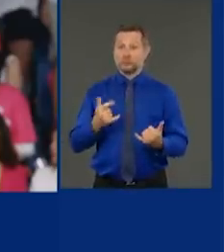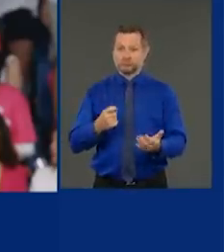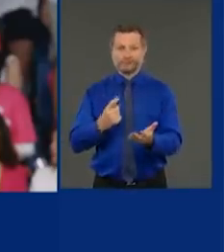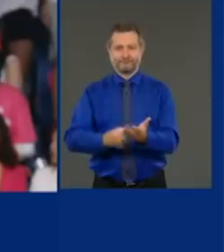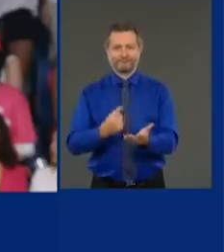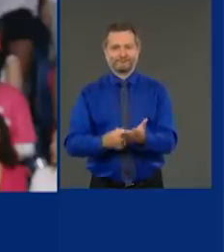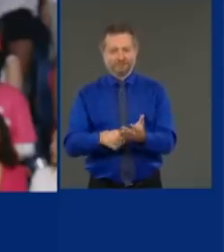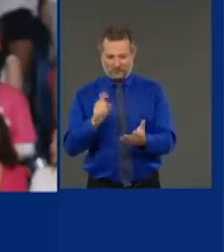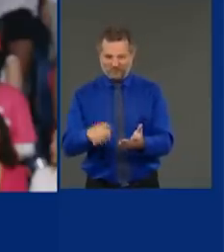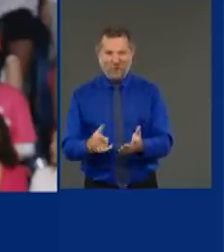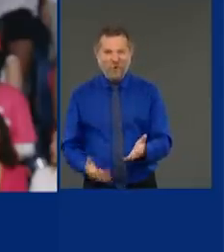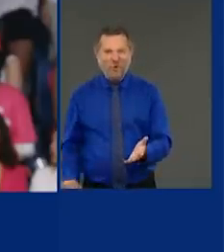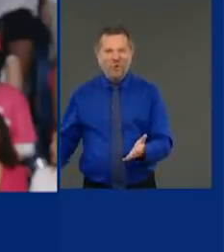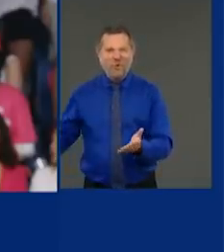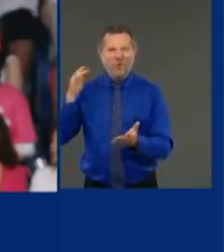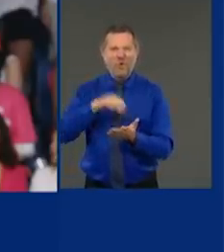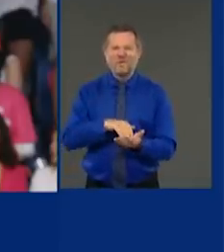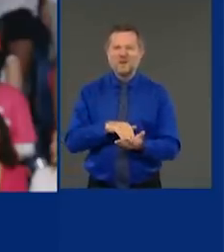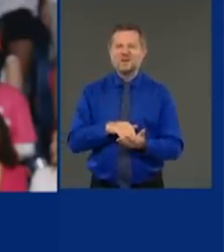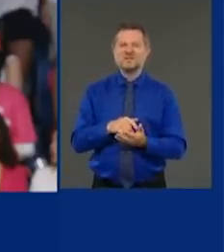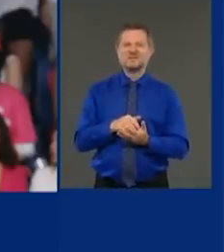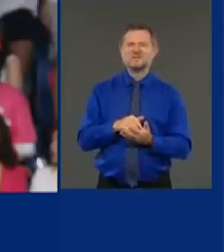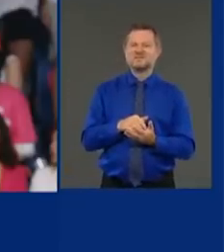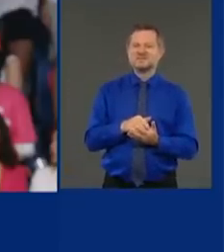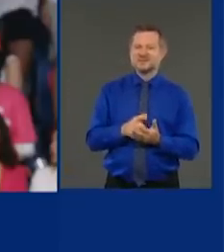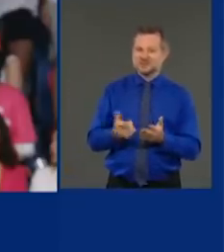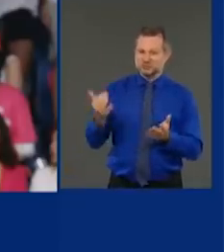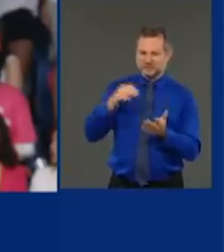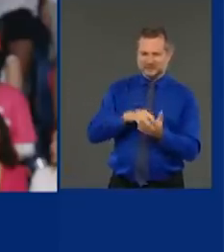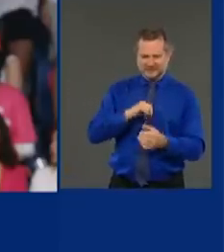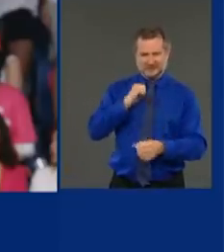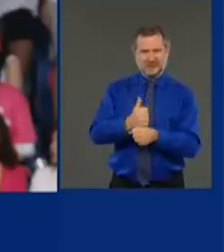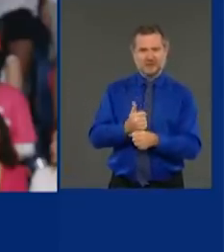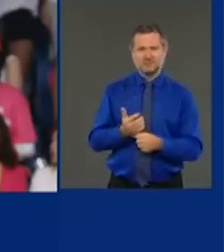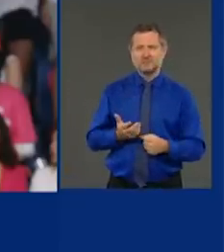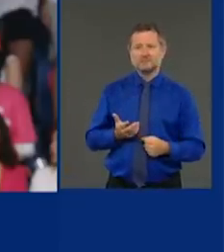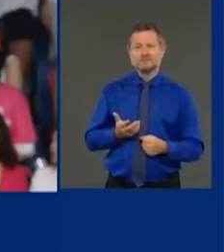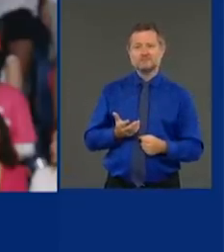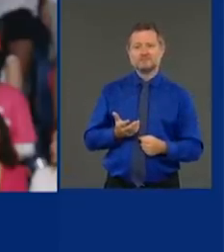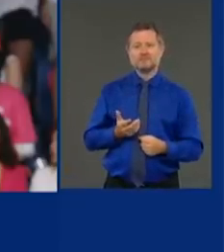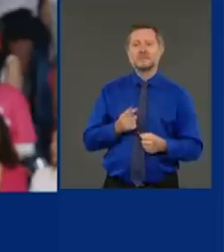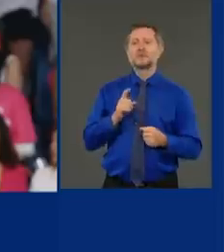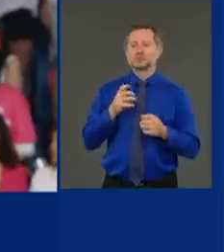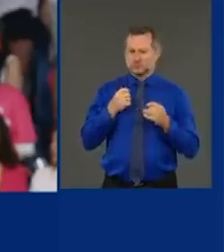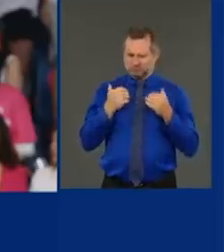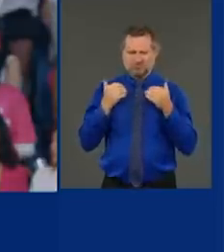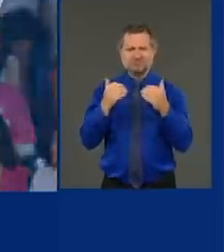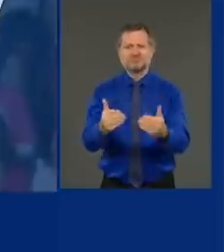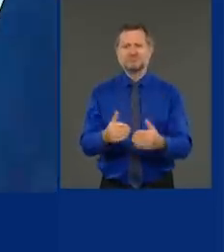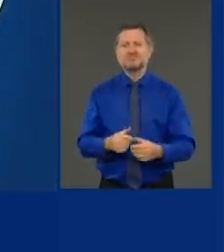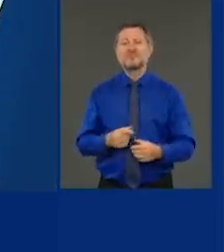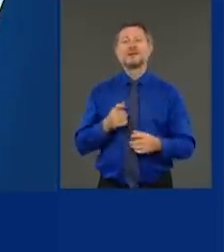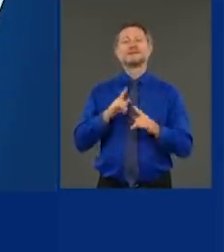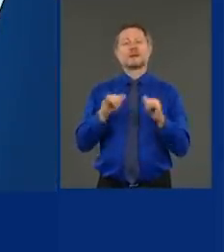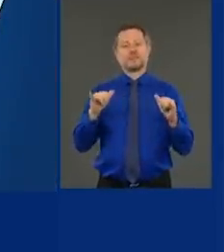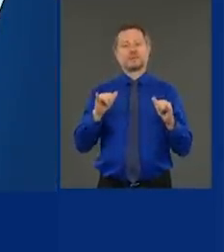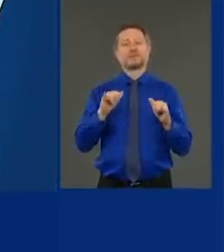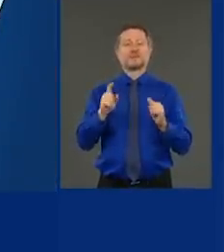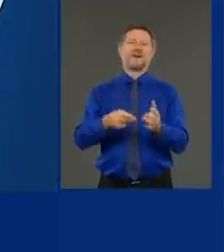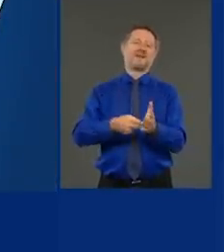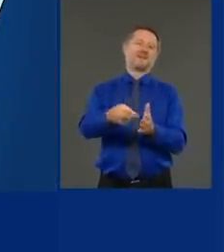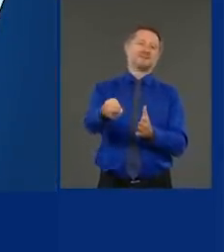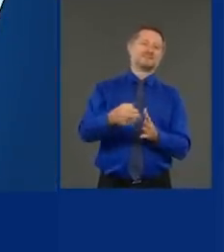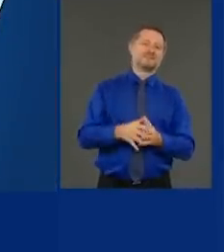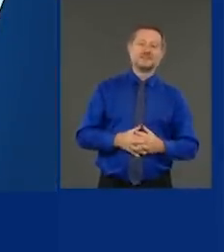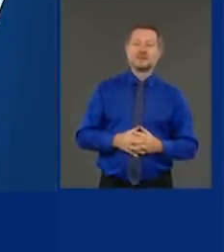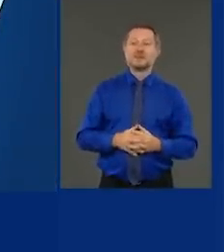reset button, and I believe we need to hit the reset button, then hit the reset button, but do it honestly. And it has to start